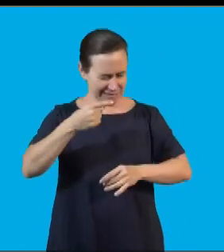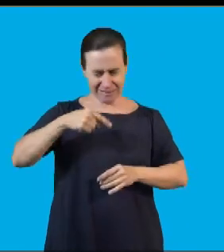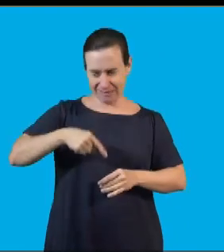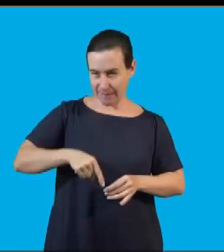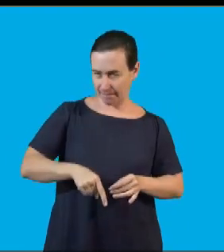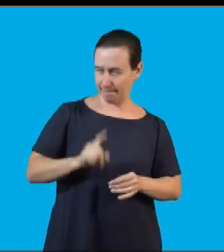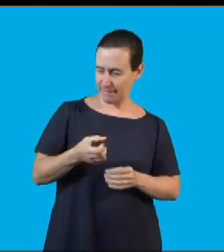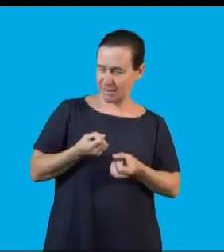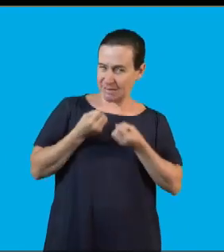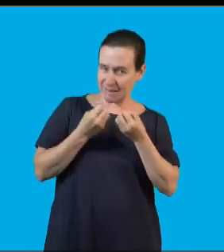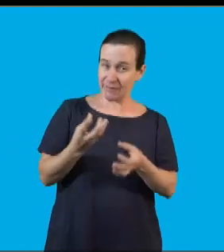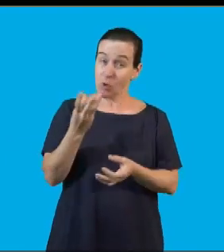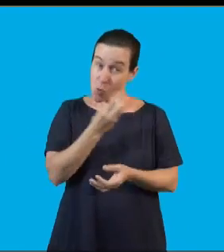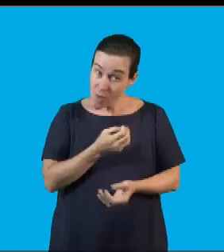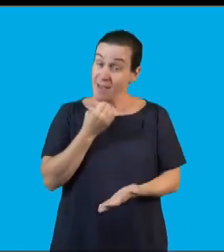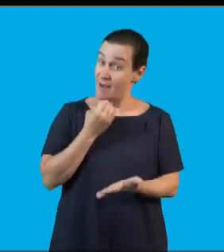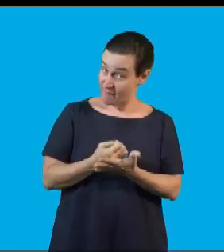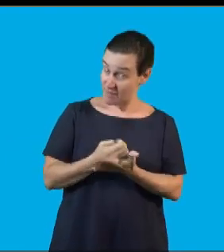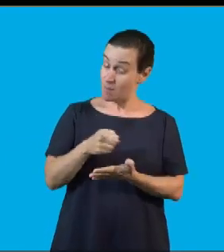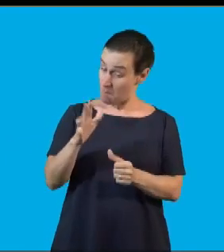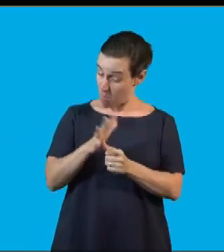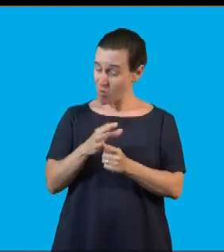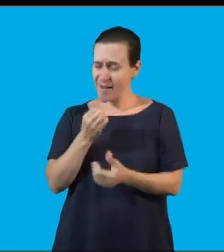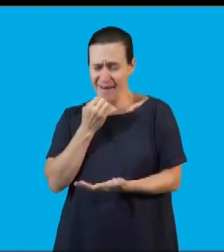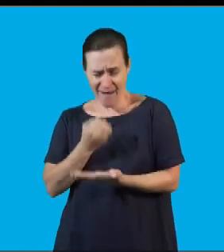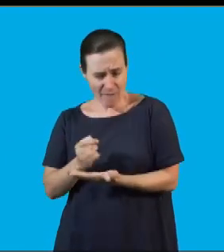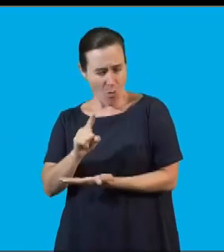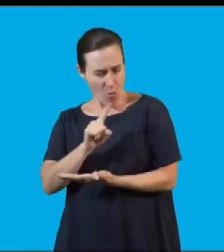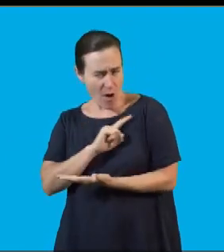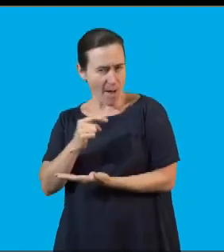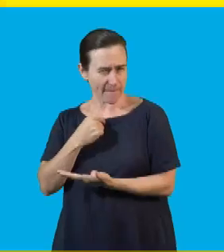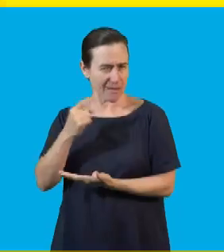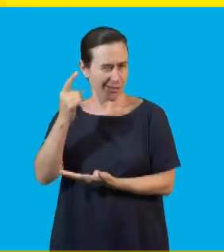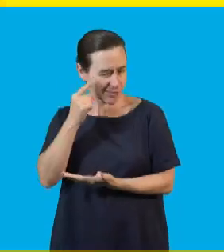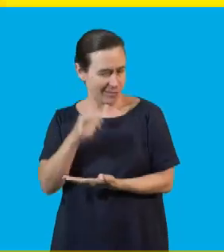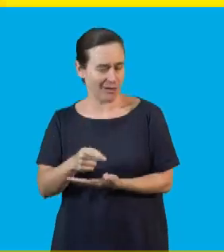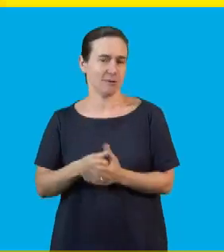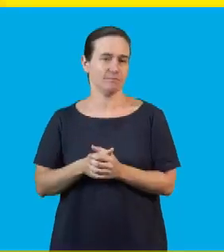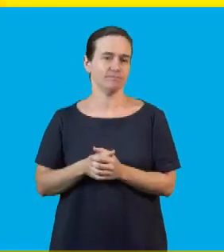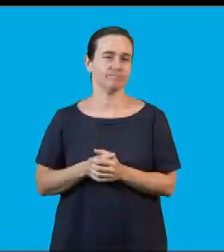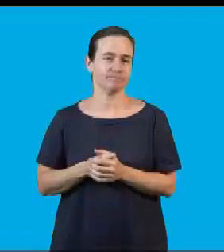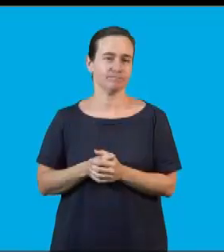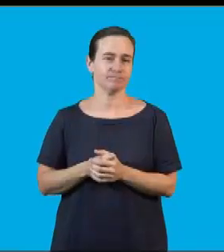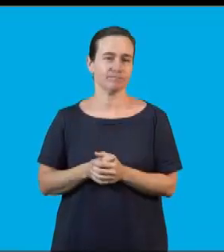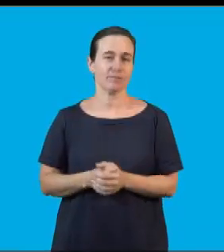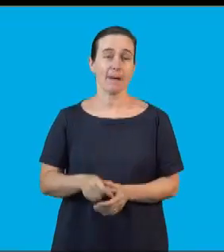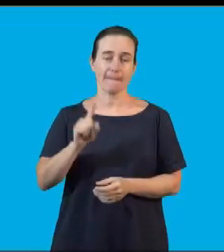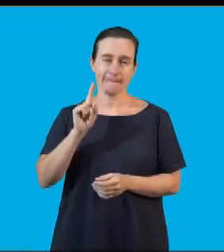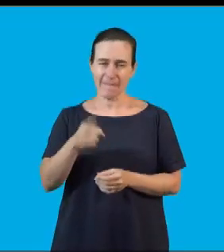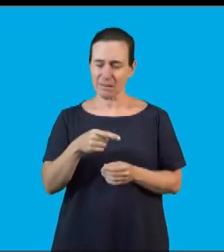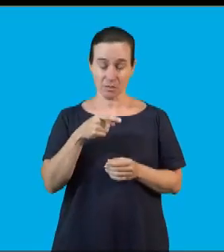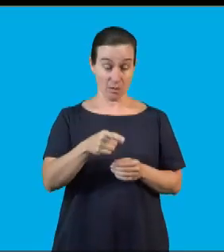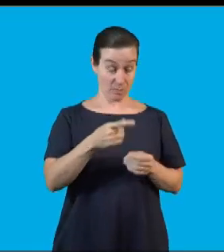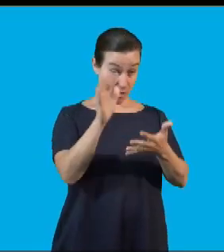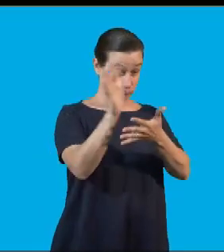the required information with evidence, as always substantiate, always justify, and your responses